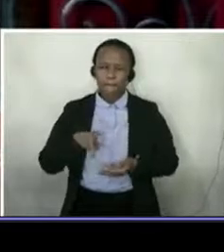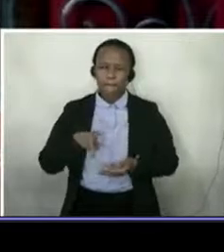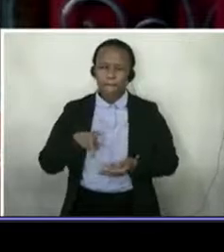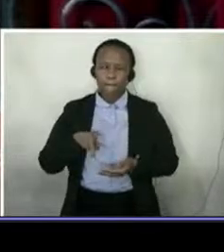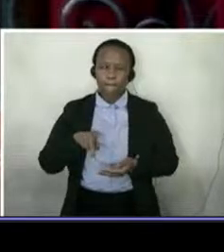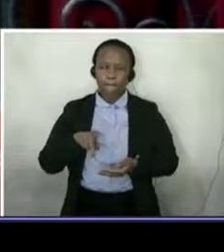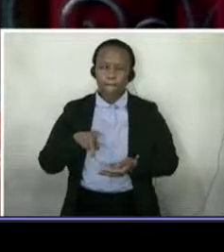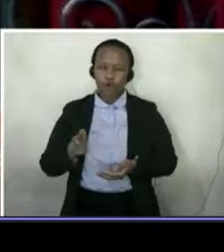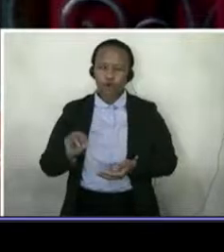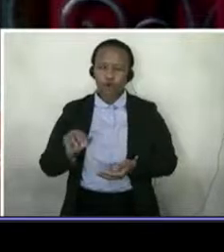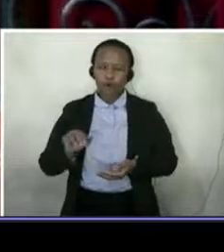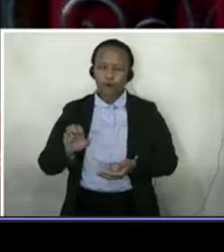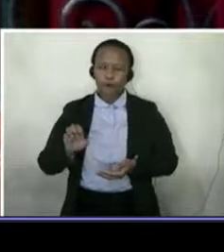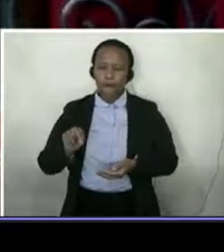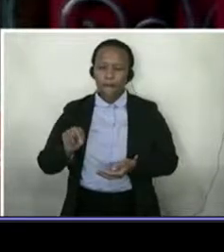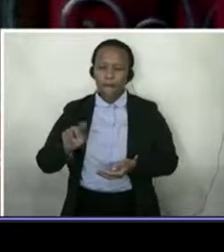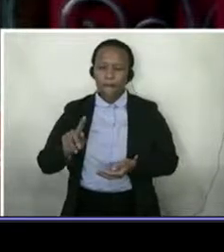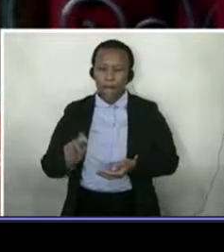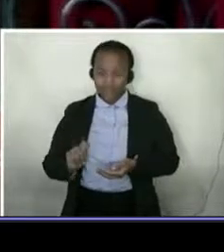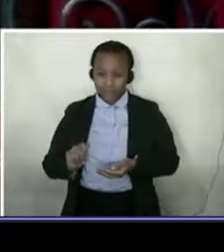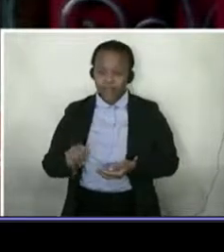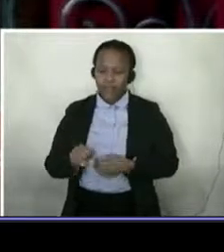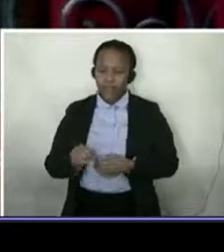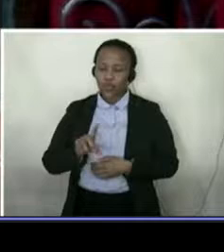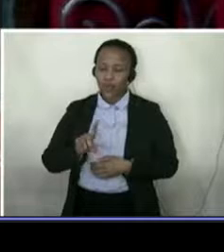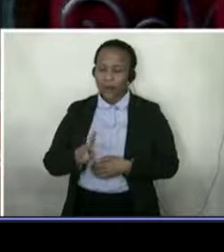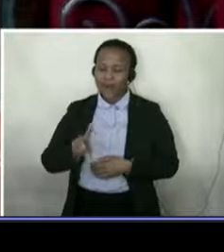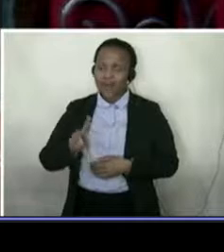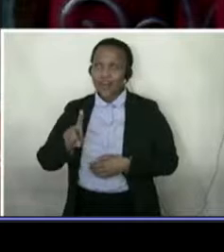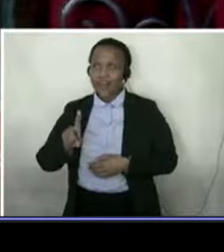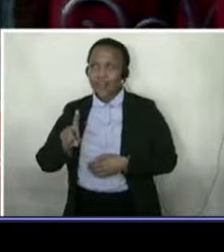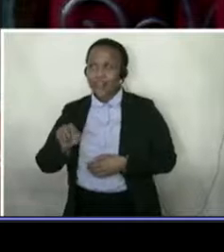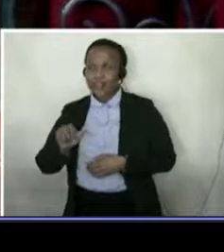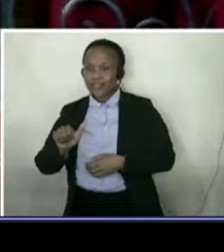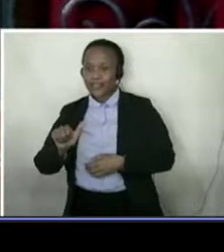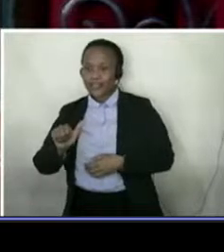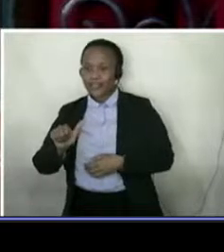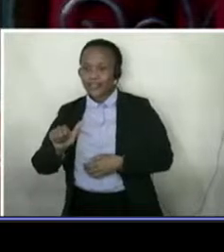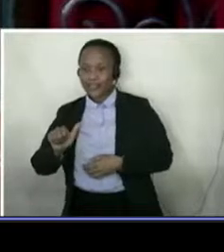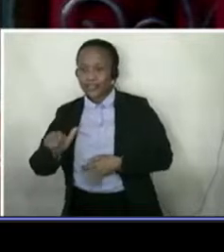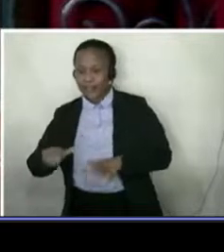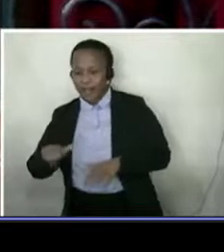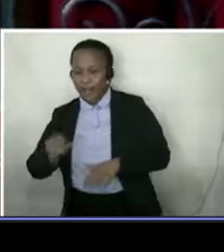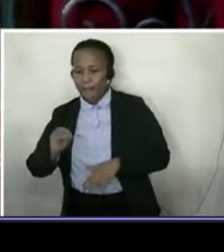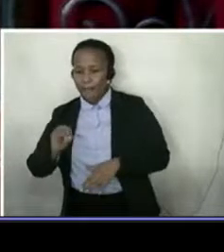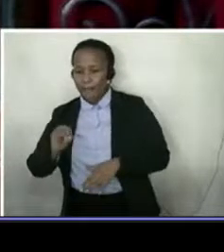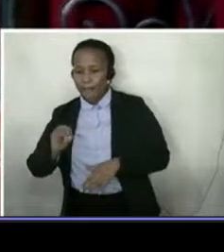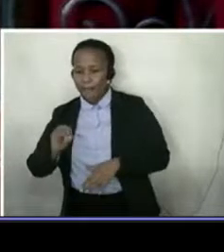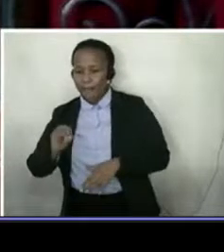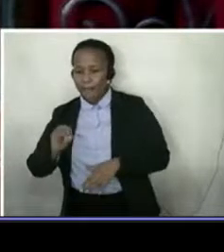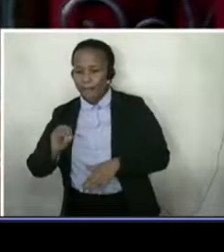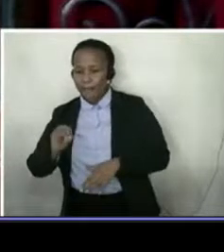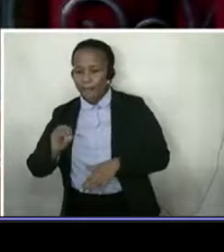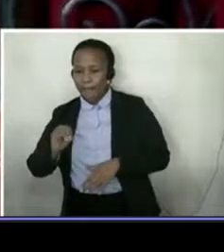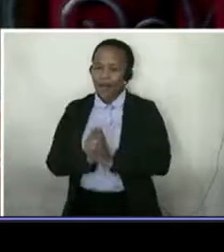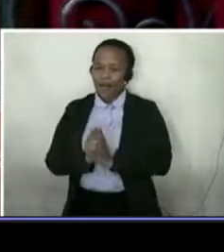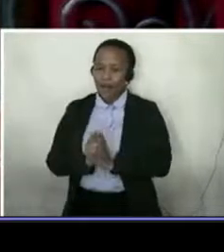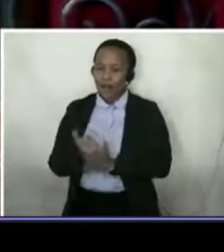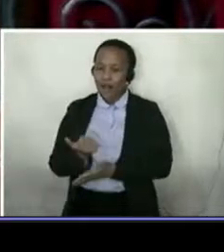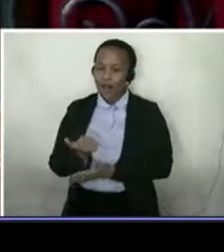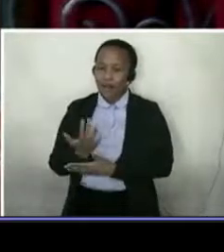books is the payment of 116,561 for medical legal claims. These payments, of